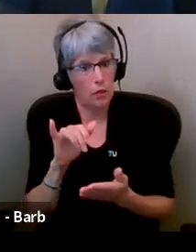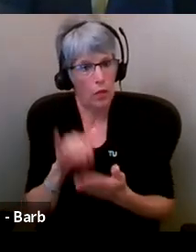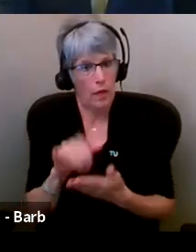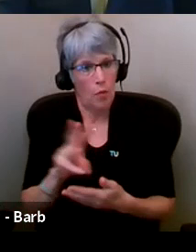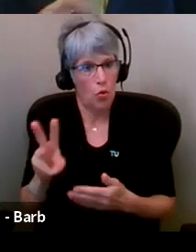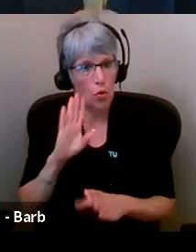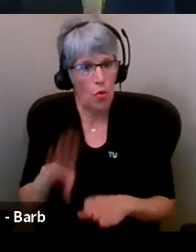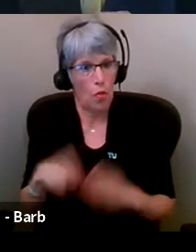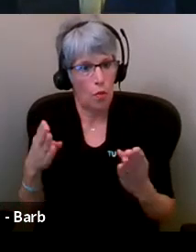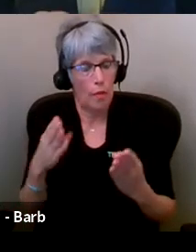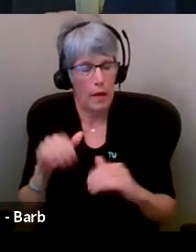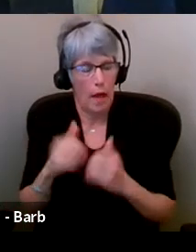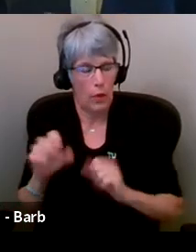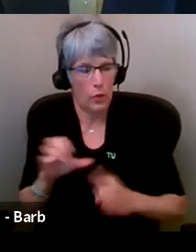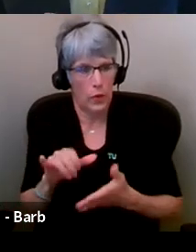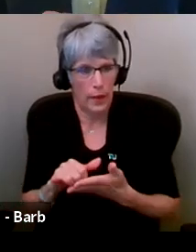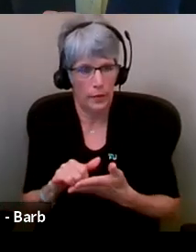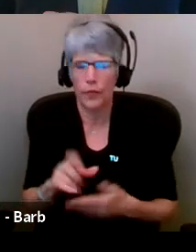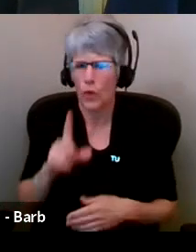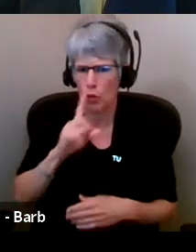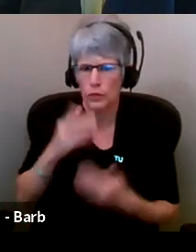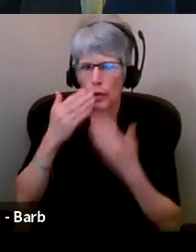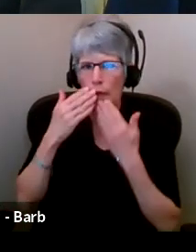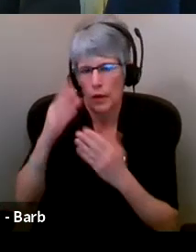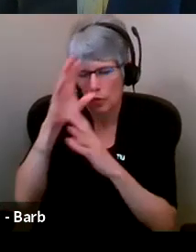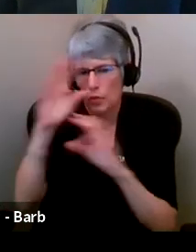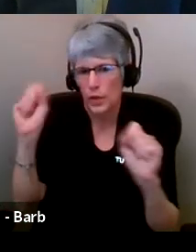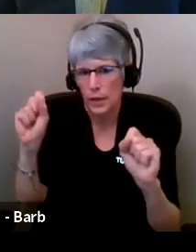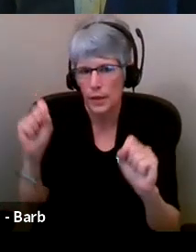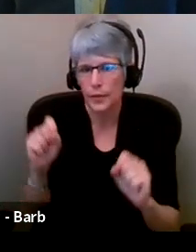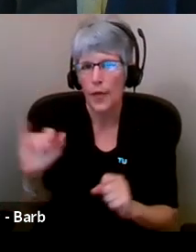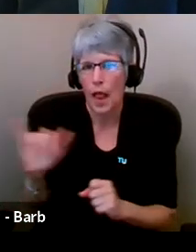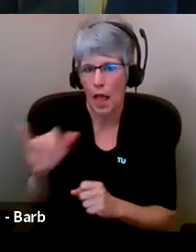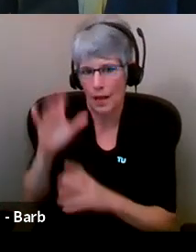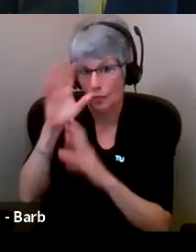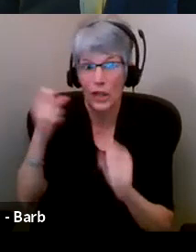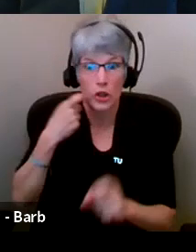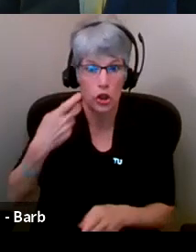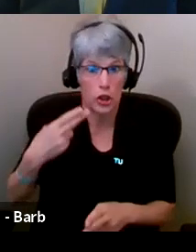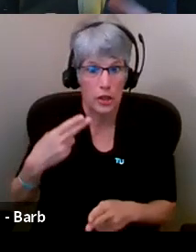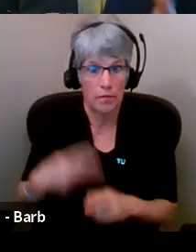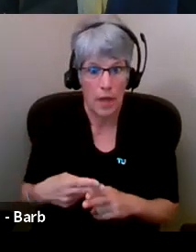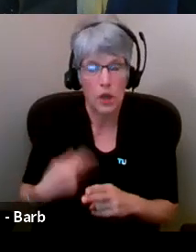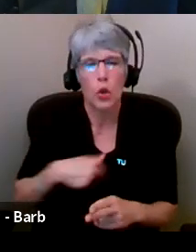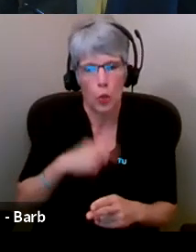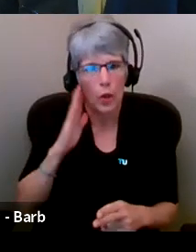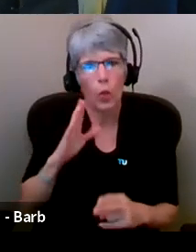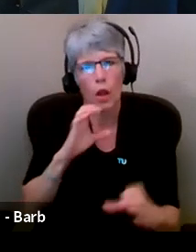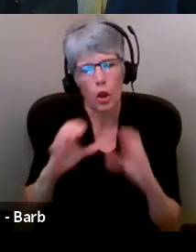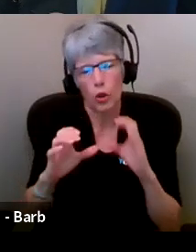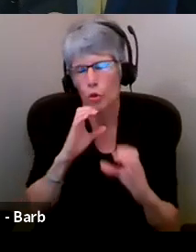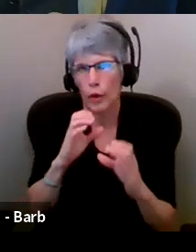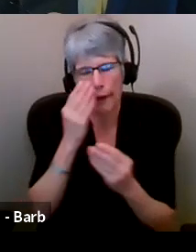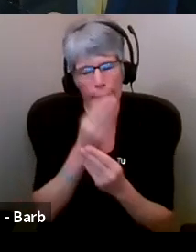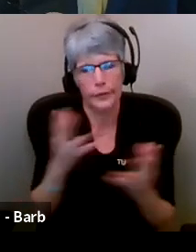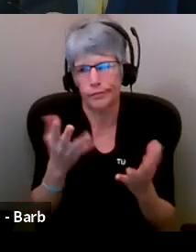go about doing that? Sure. Thank you, President Schatzel. As the president mentioned, we will be communicating probably within